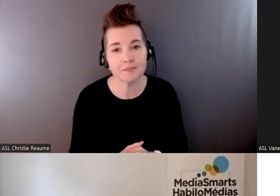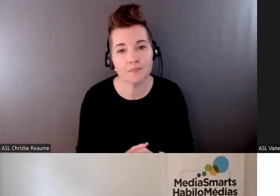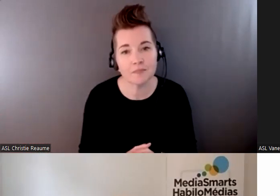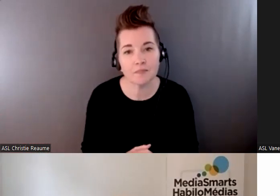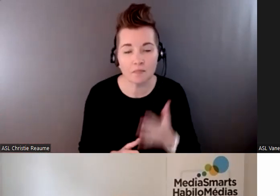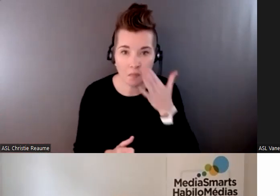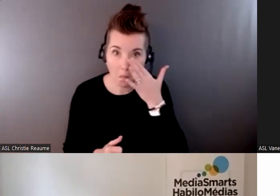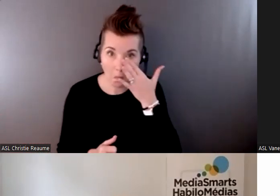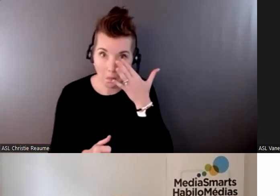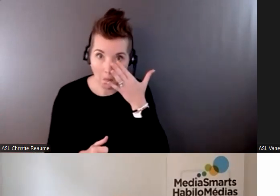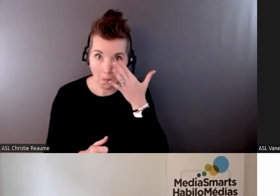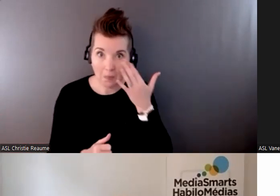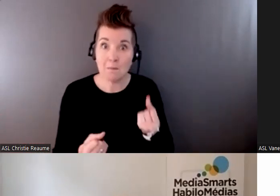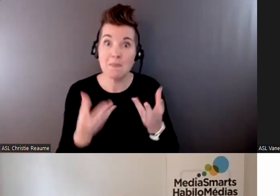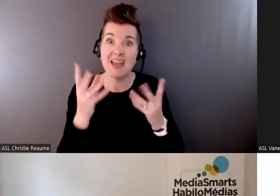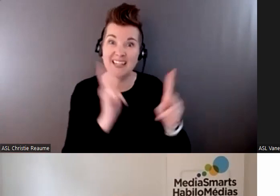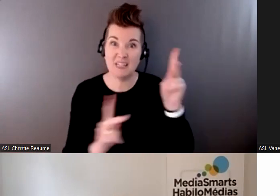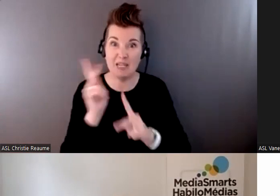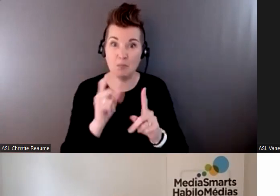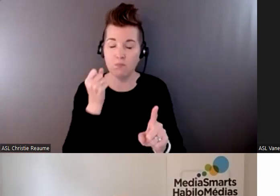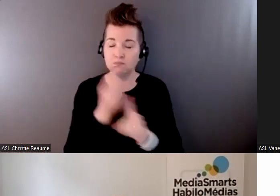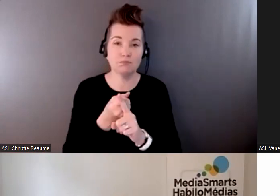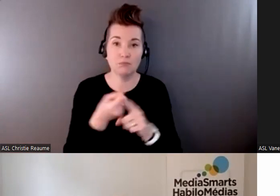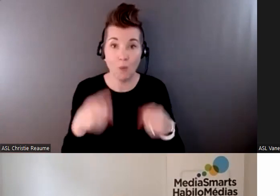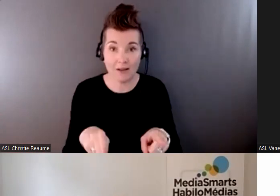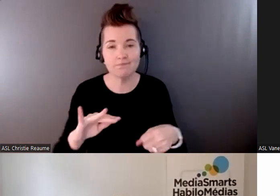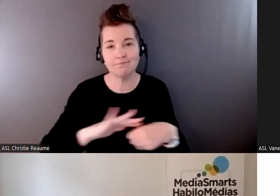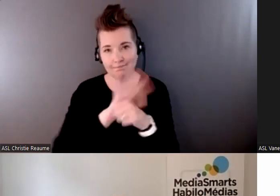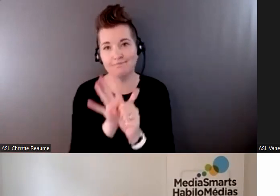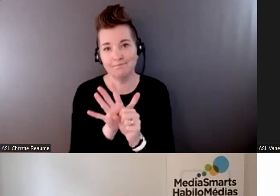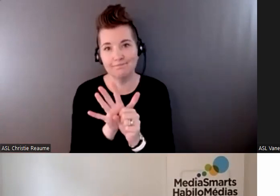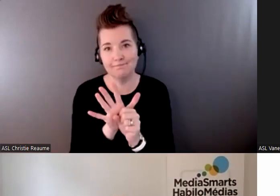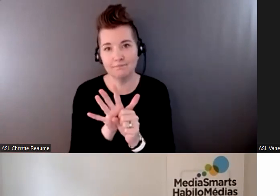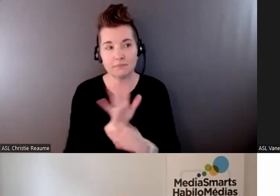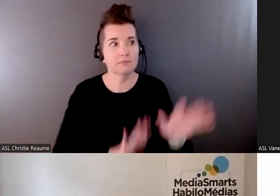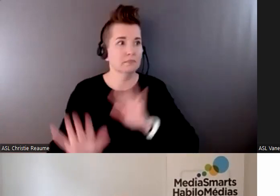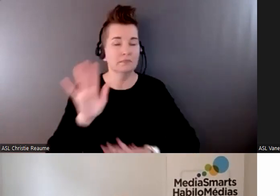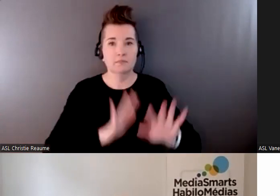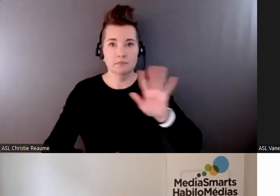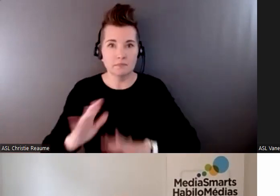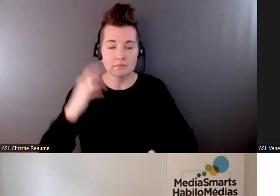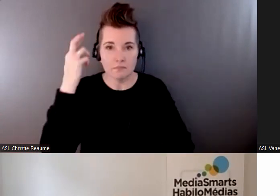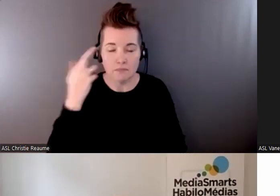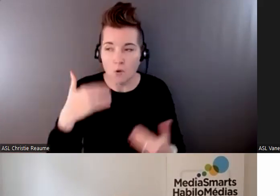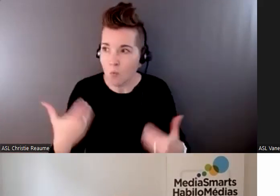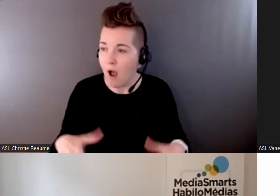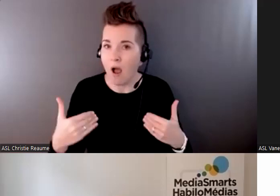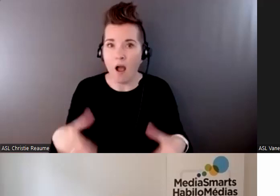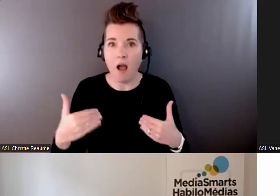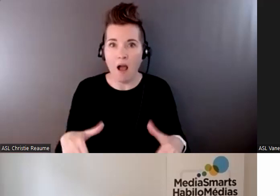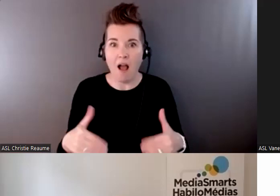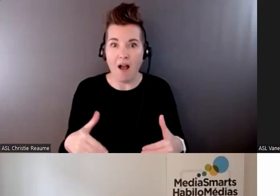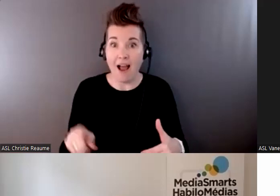the pandemic that kind of forced these issues into the Forefront and specifically in our literally brought it to our